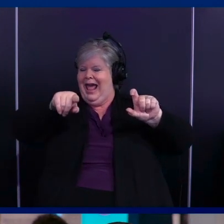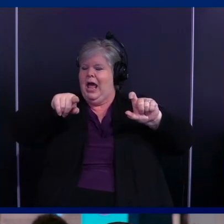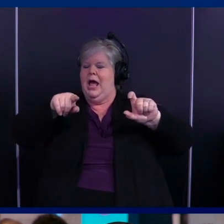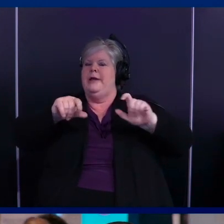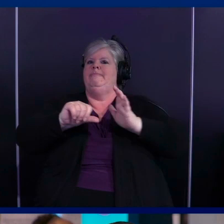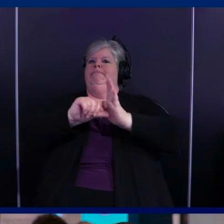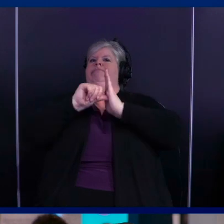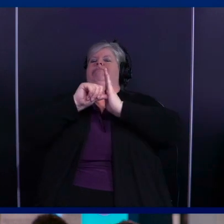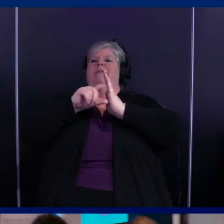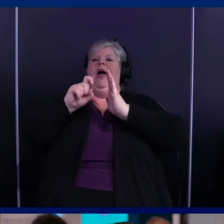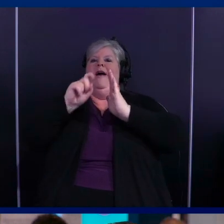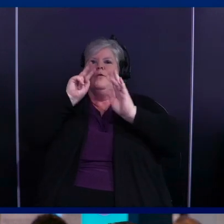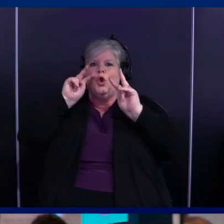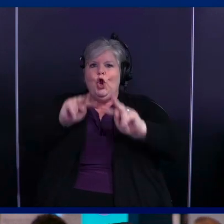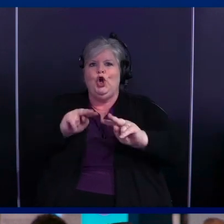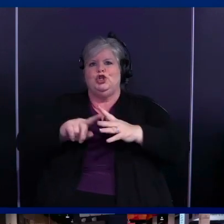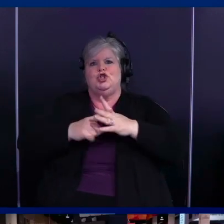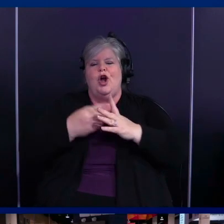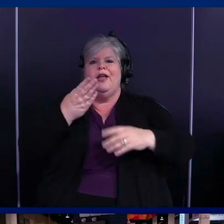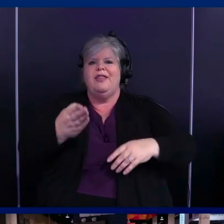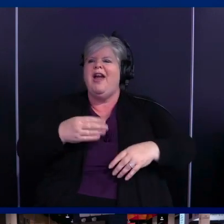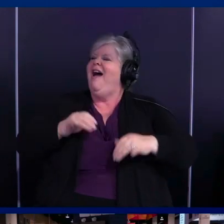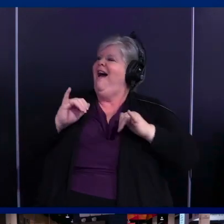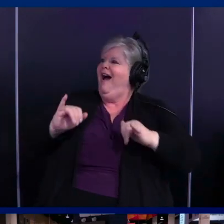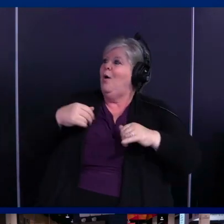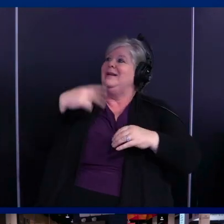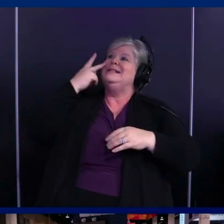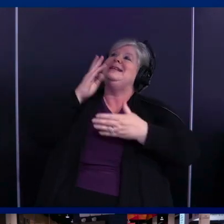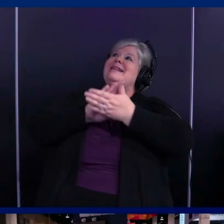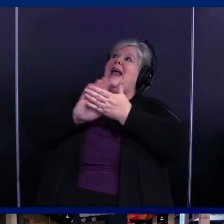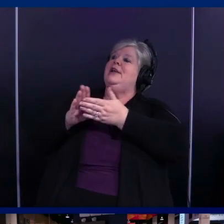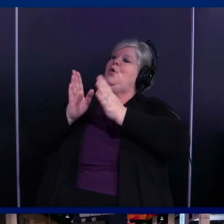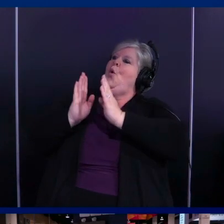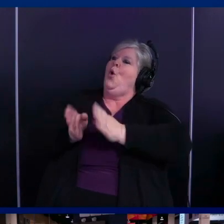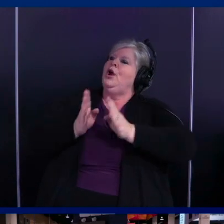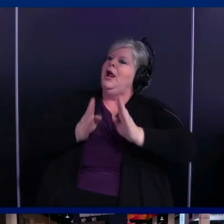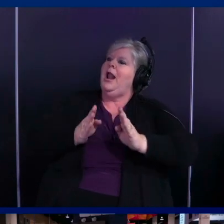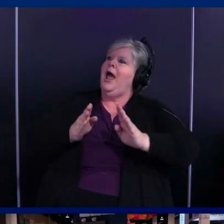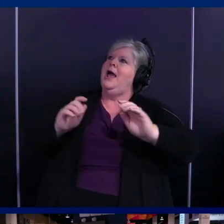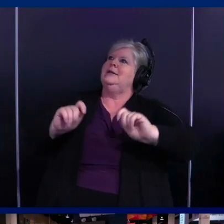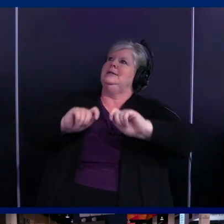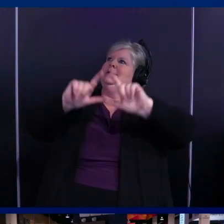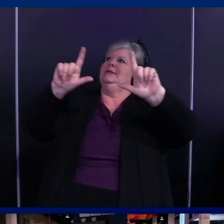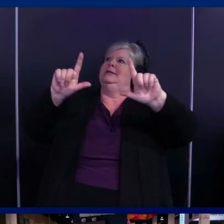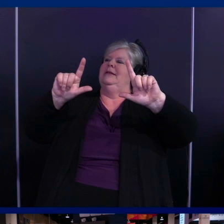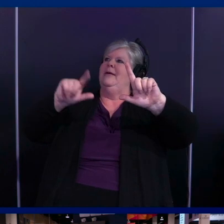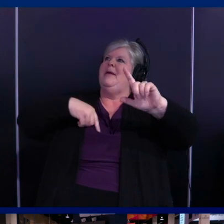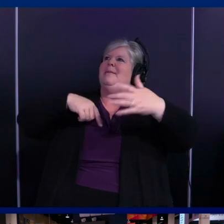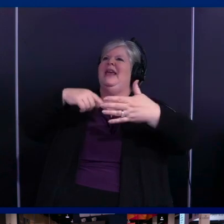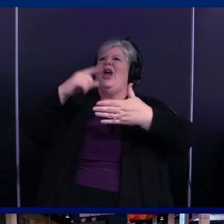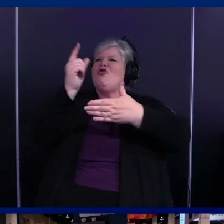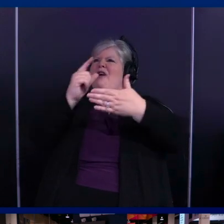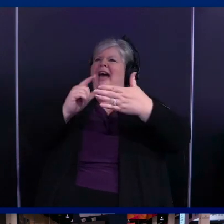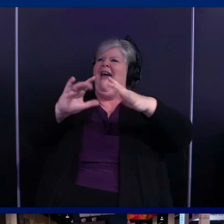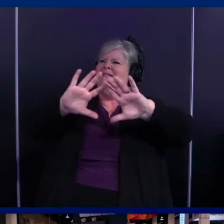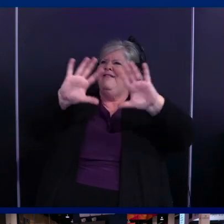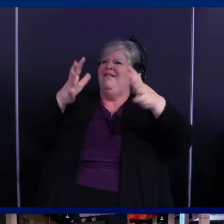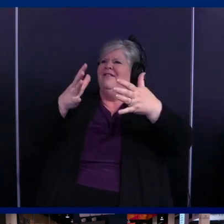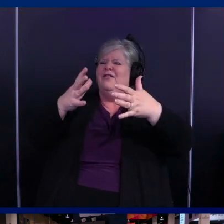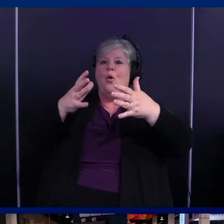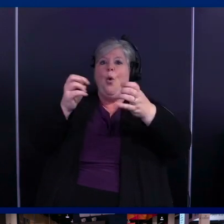at. So we can go from nice, organized visuals to the raw nitty-gritty if we needed to.